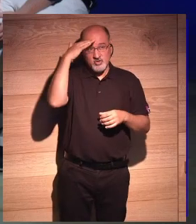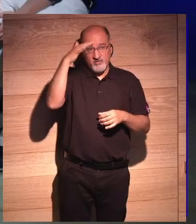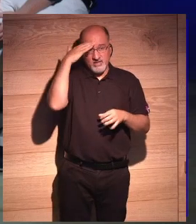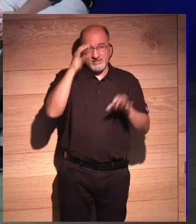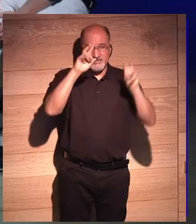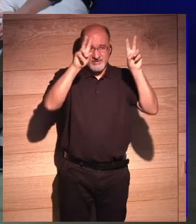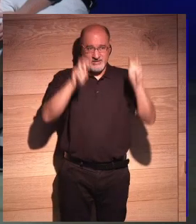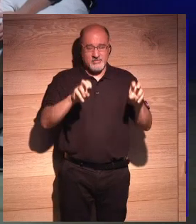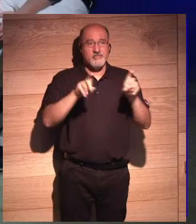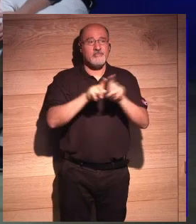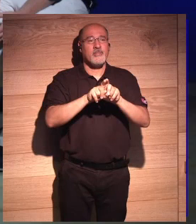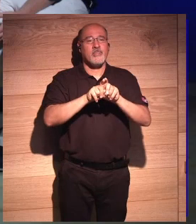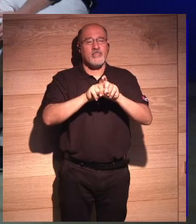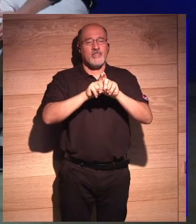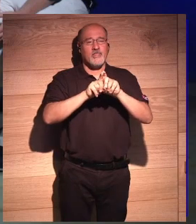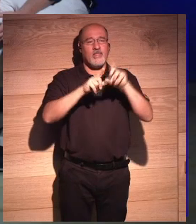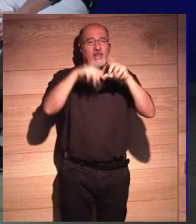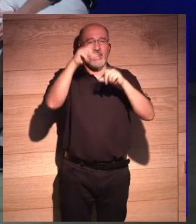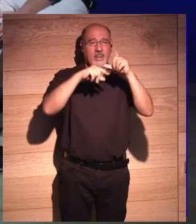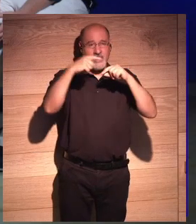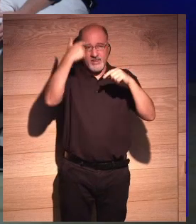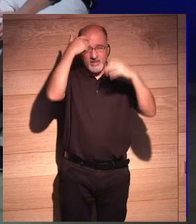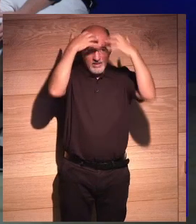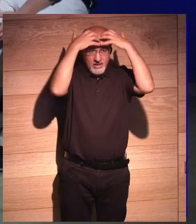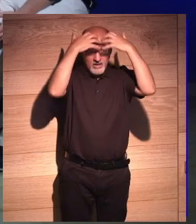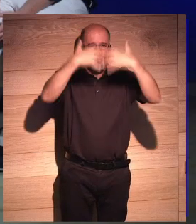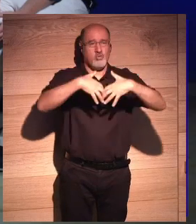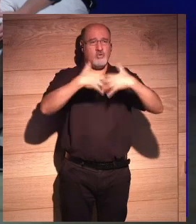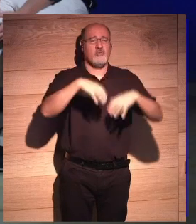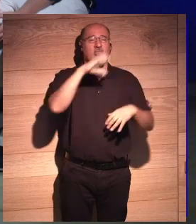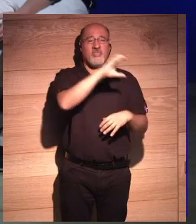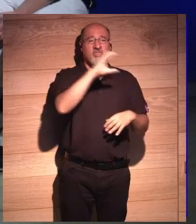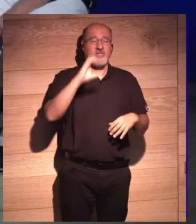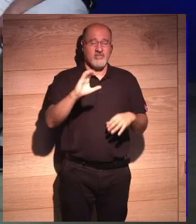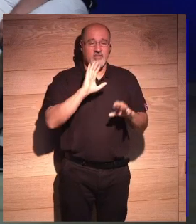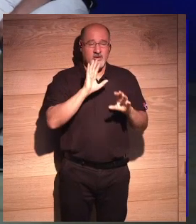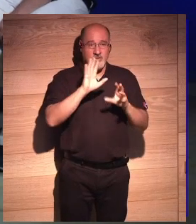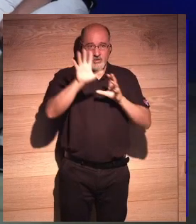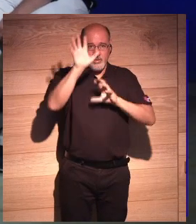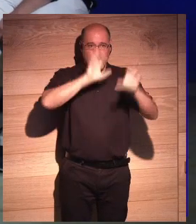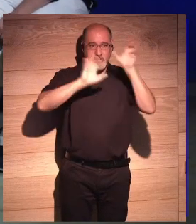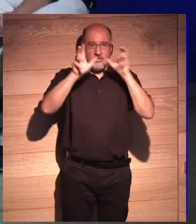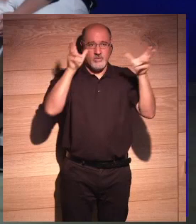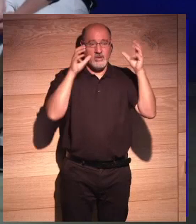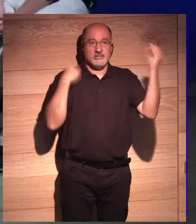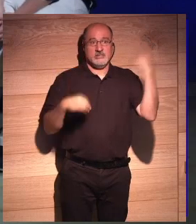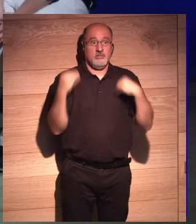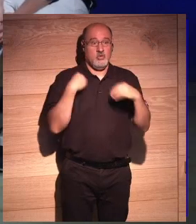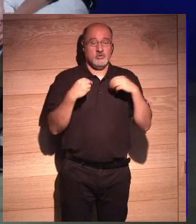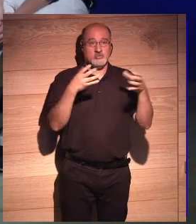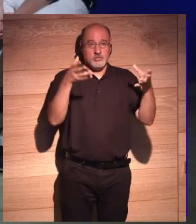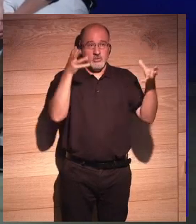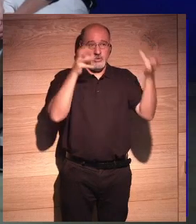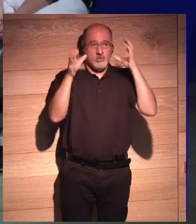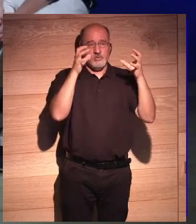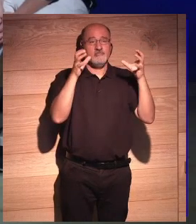the philosophy world and neuroscience world, there are many stimuli that get into us through